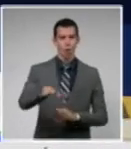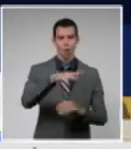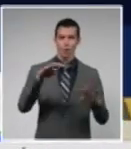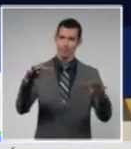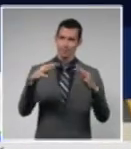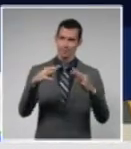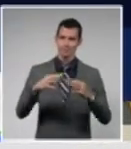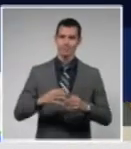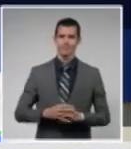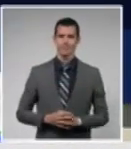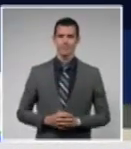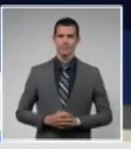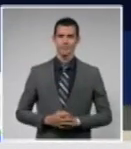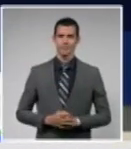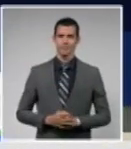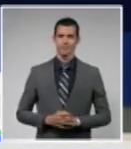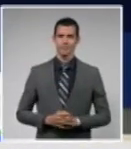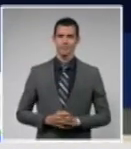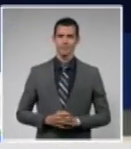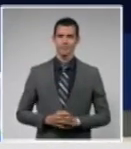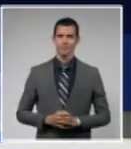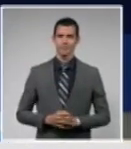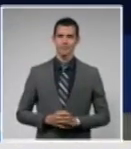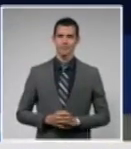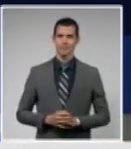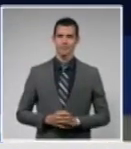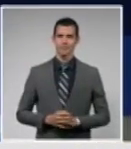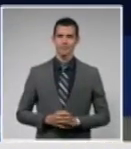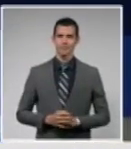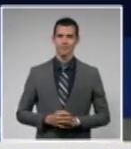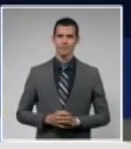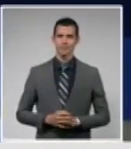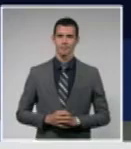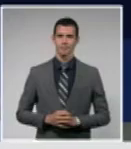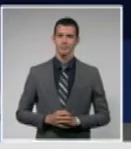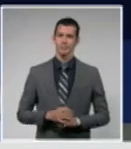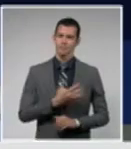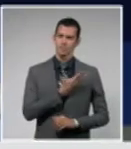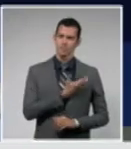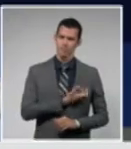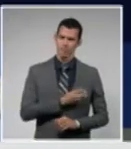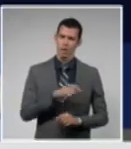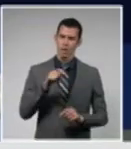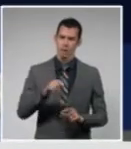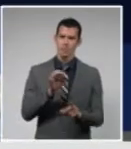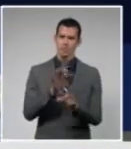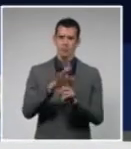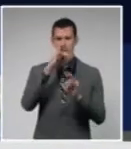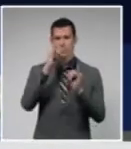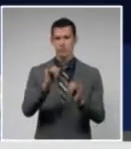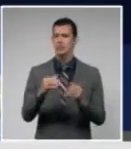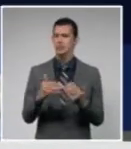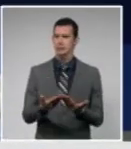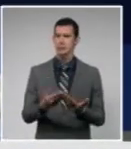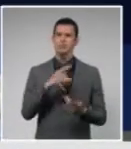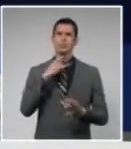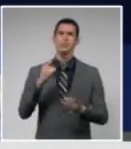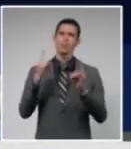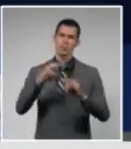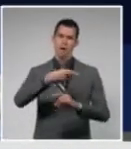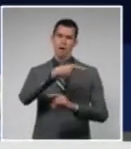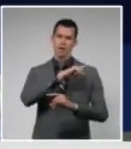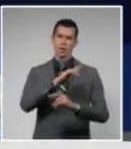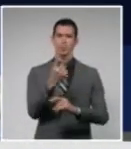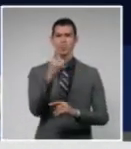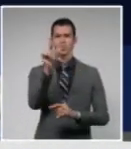and good morning to everyone tuned in to this briefing. We start today's press conference with the